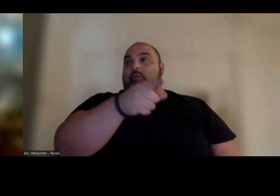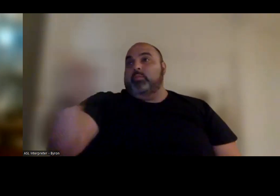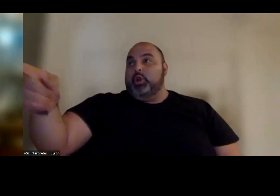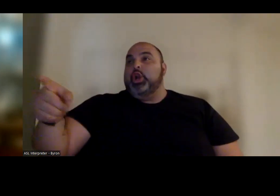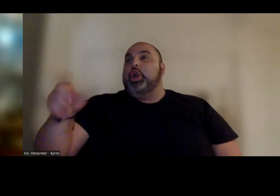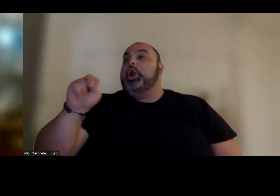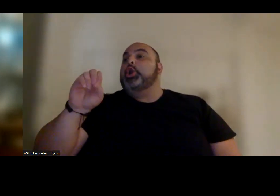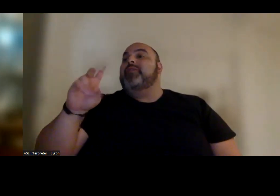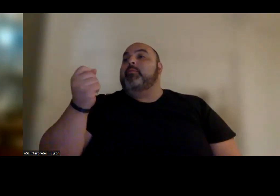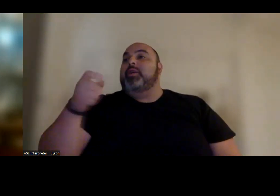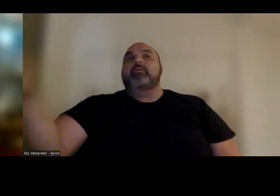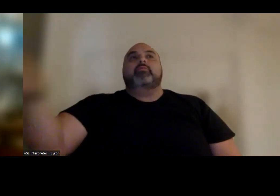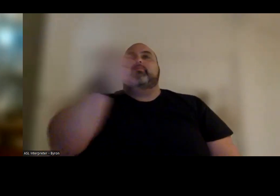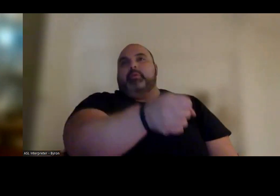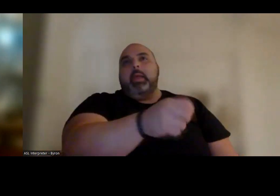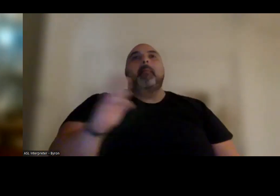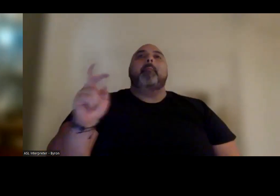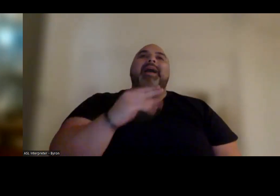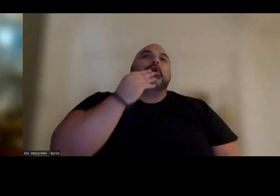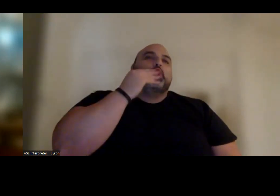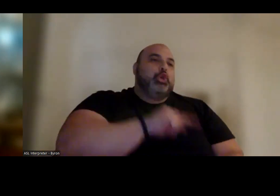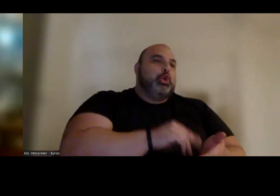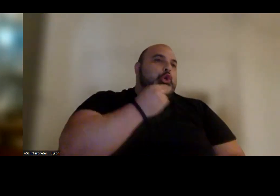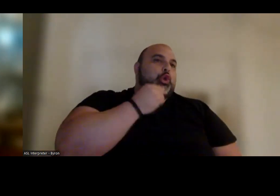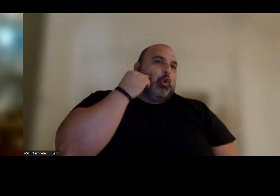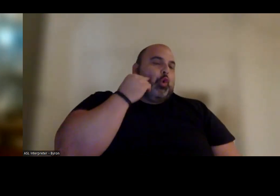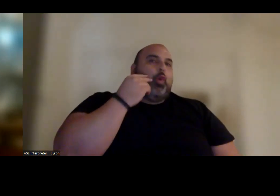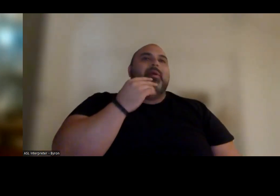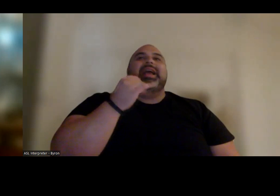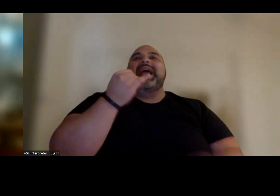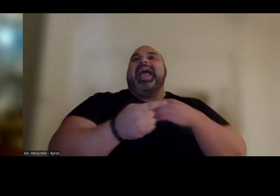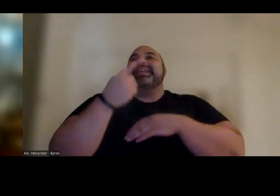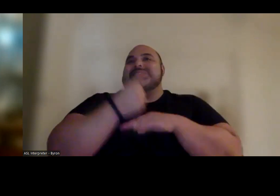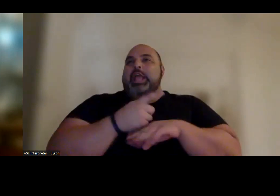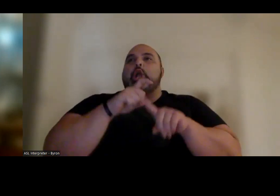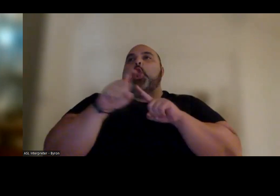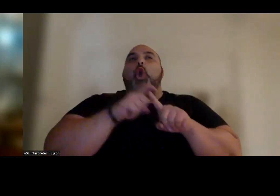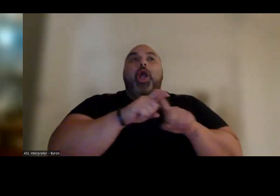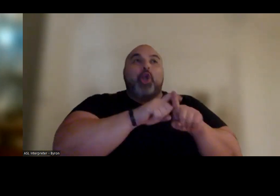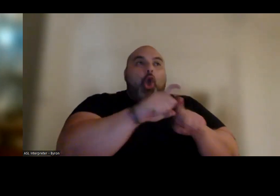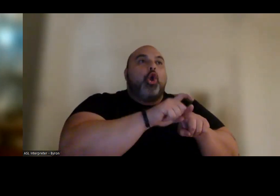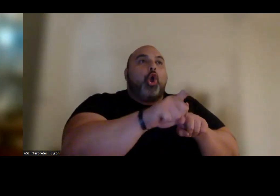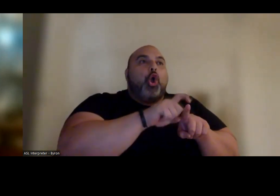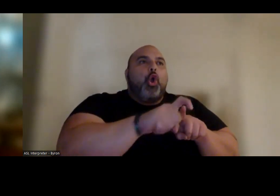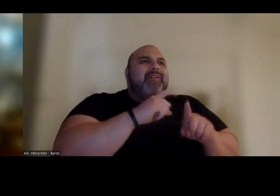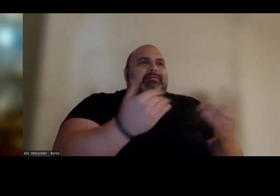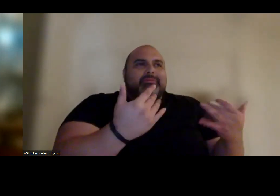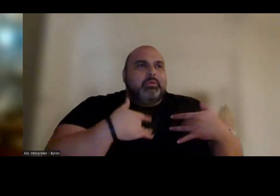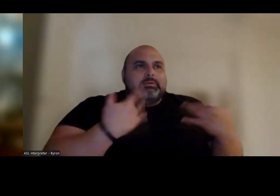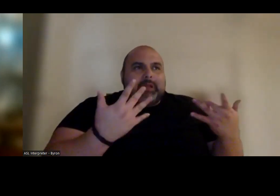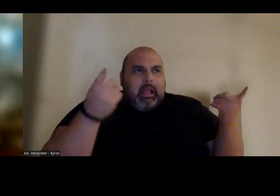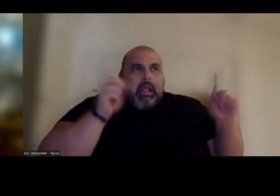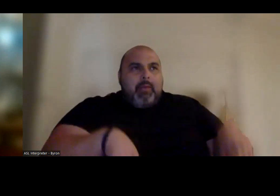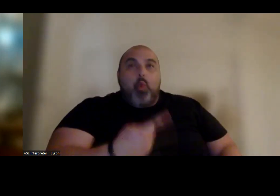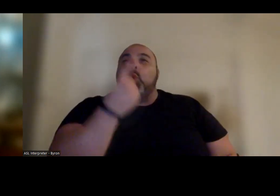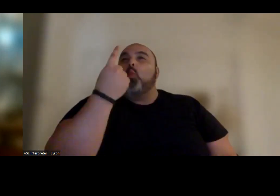November 11th calls from the nurses at the end of the day for status updates. One nurse in particular, who's an excellent